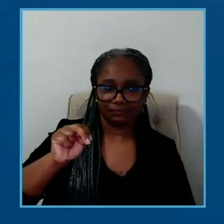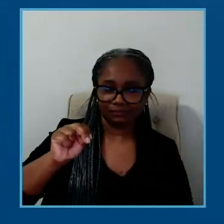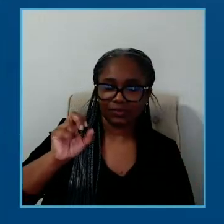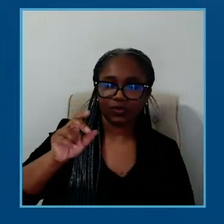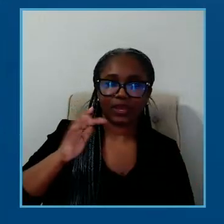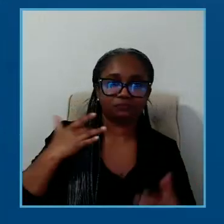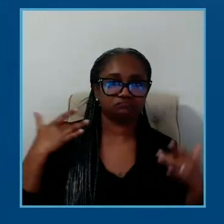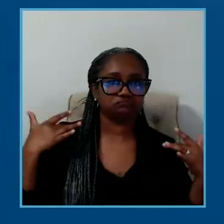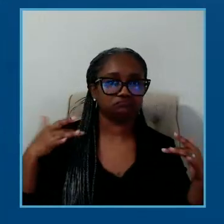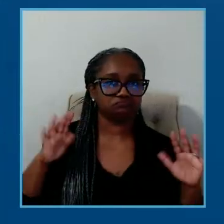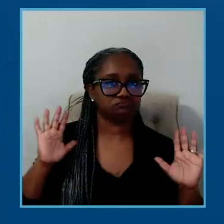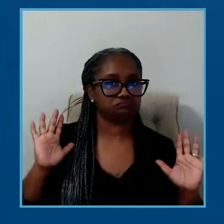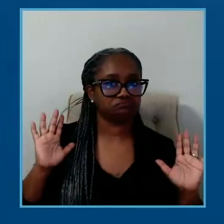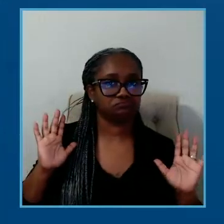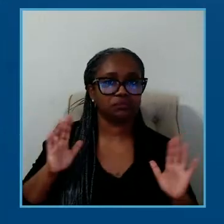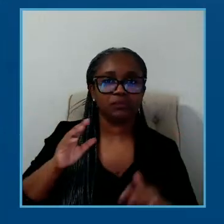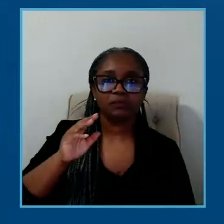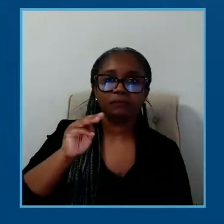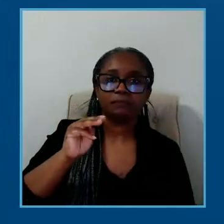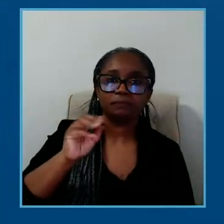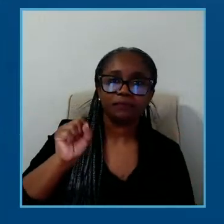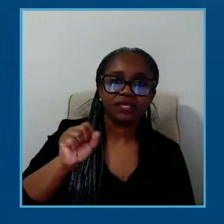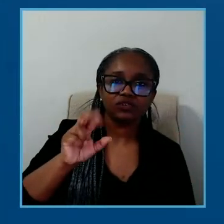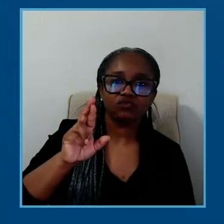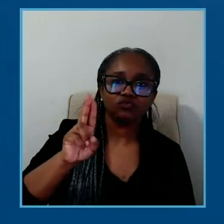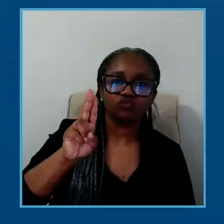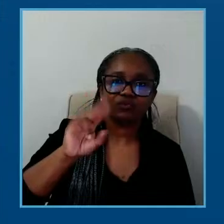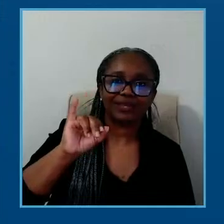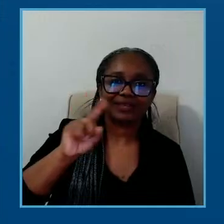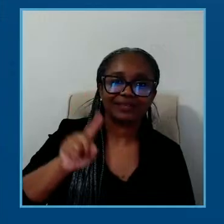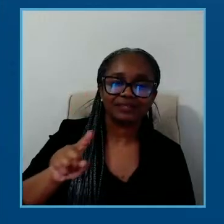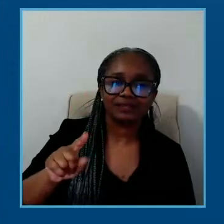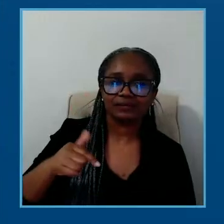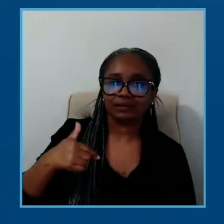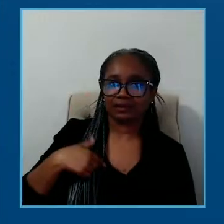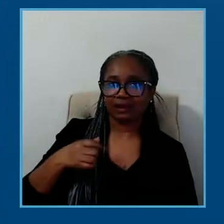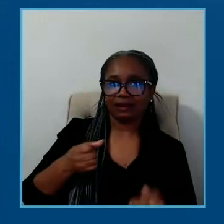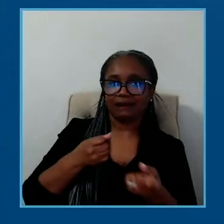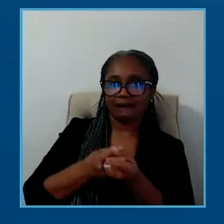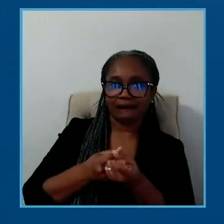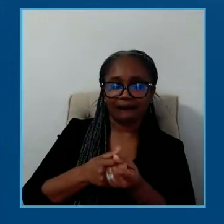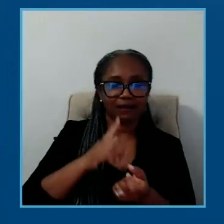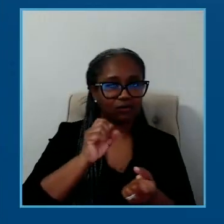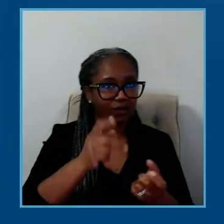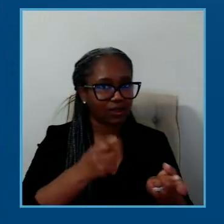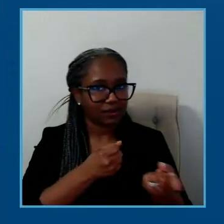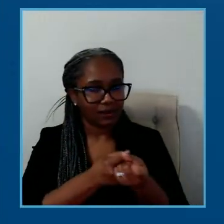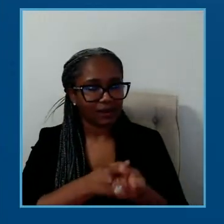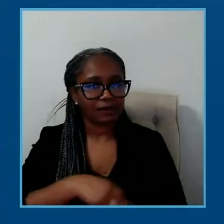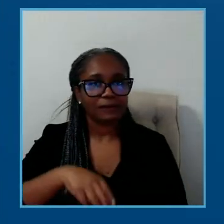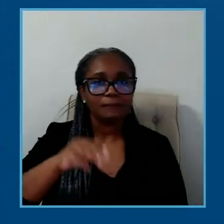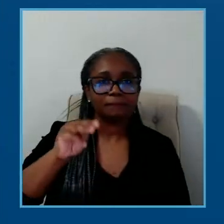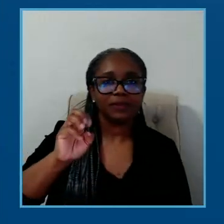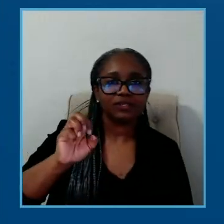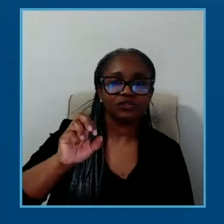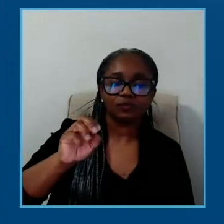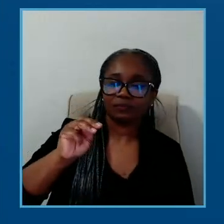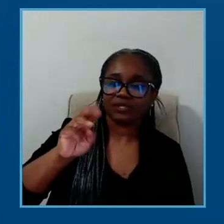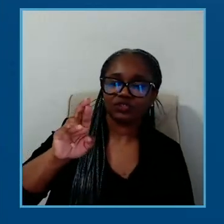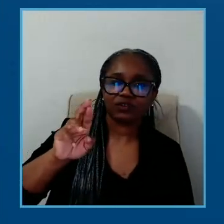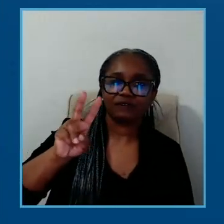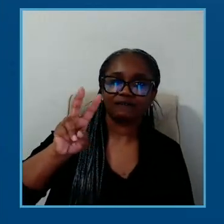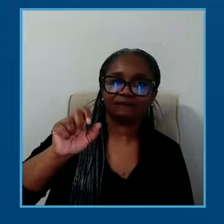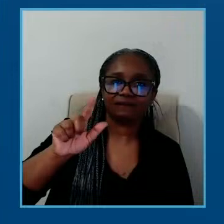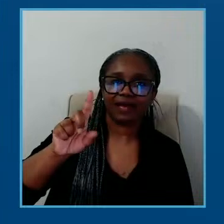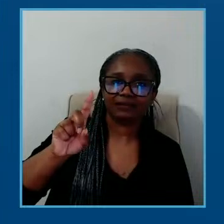Davis. Aye. Votes aye. Mr. Valdez. Valdez votes no.